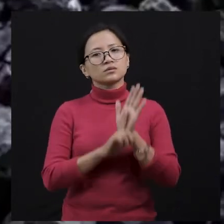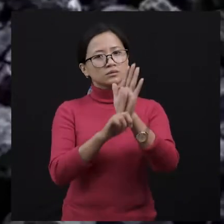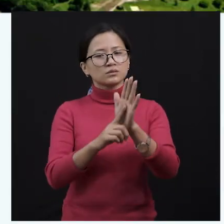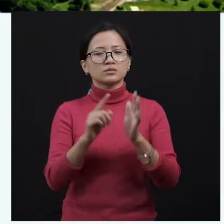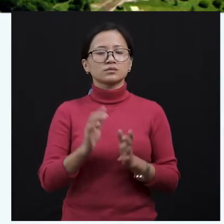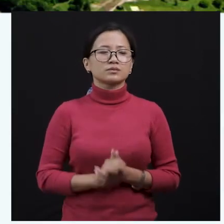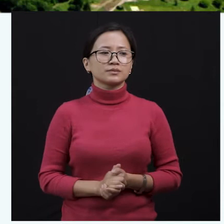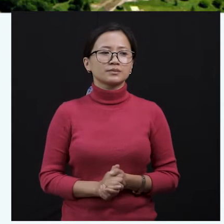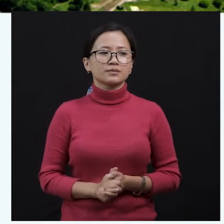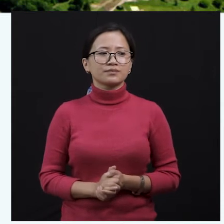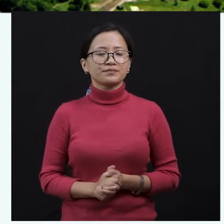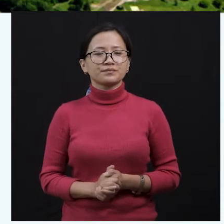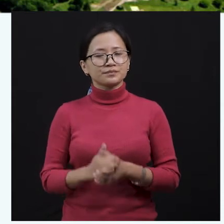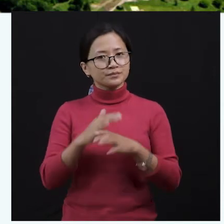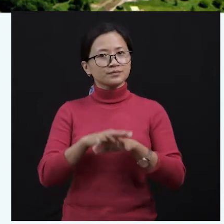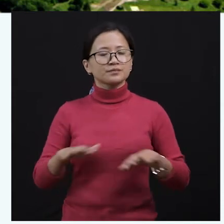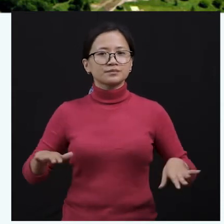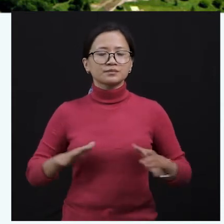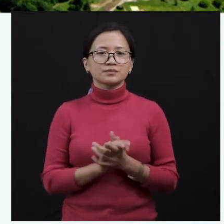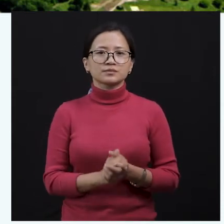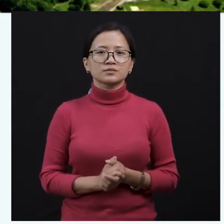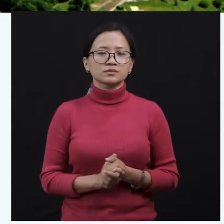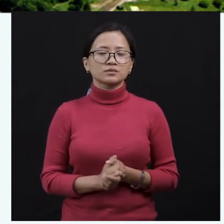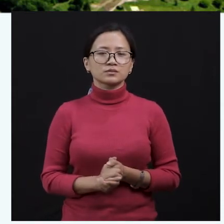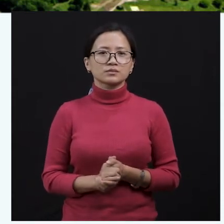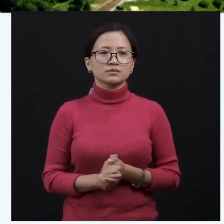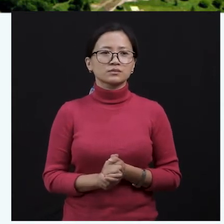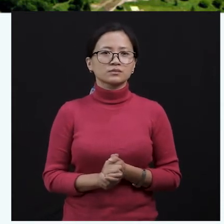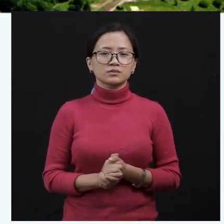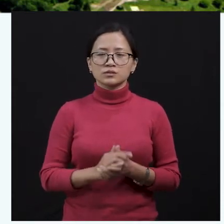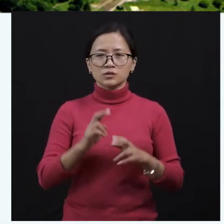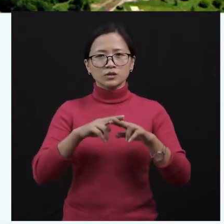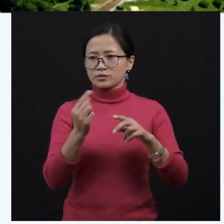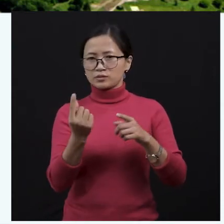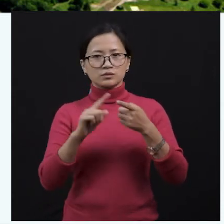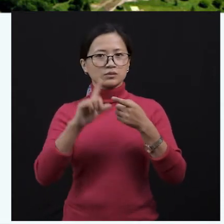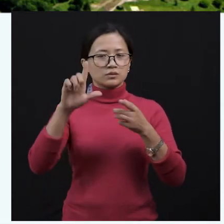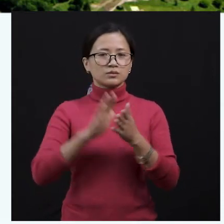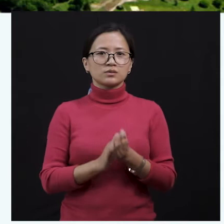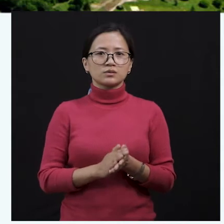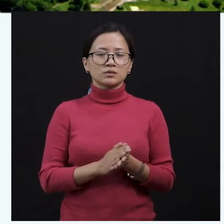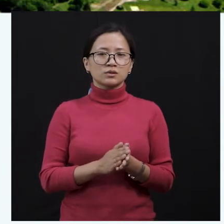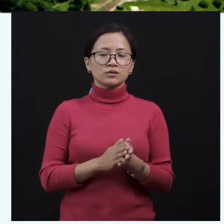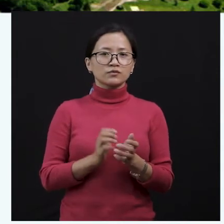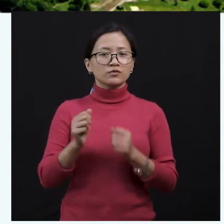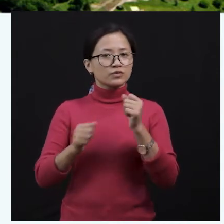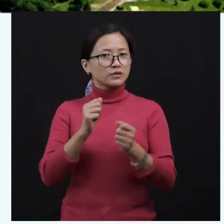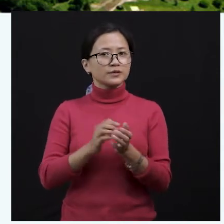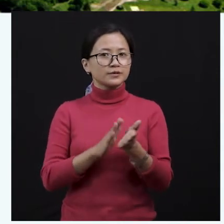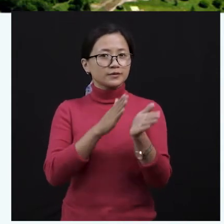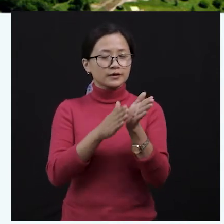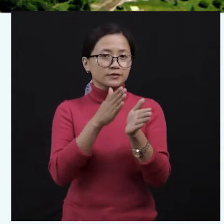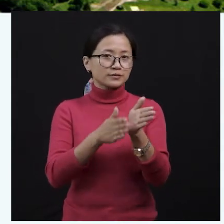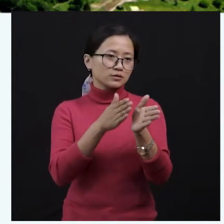you. So students, coal as a fuel, it is used for running